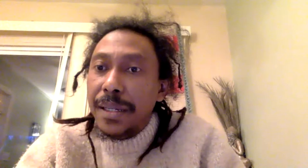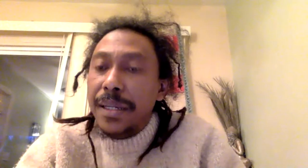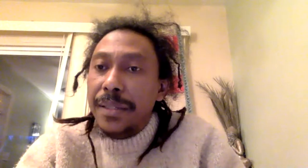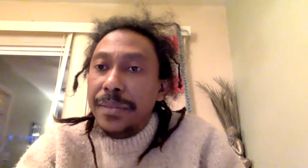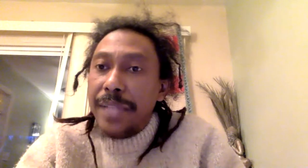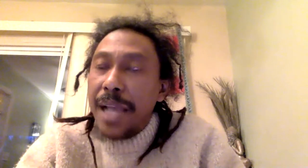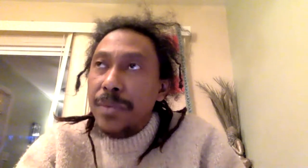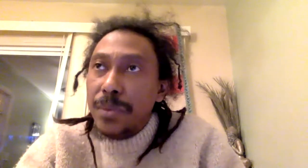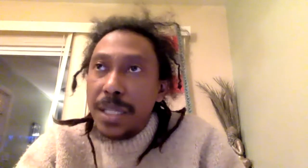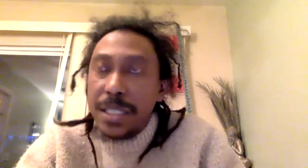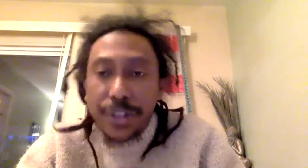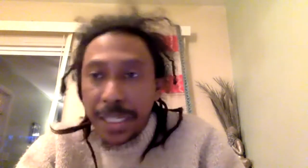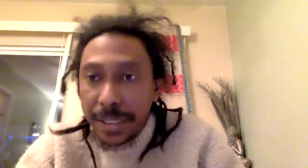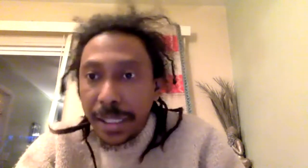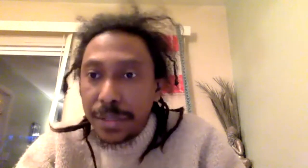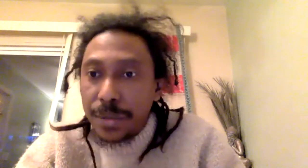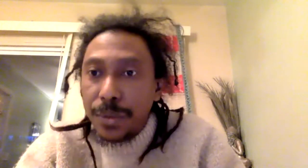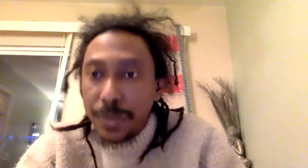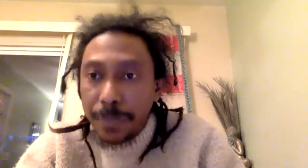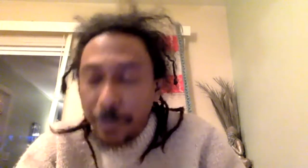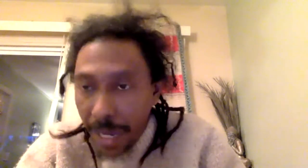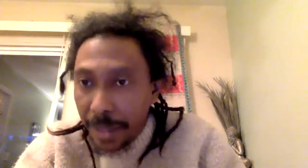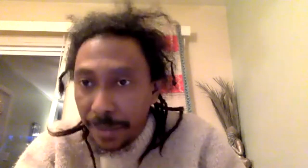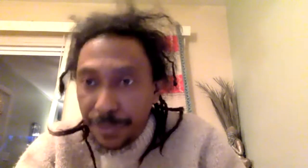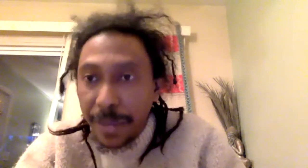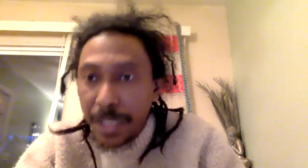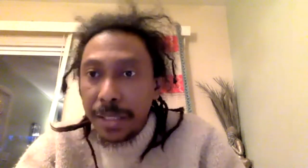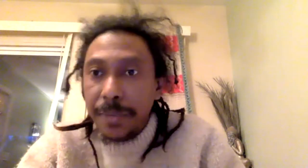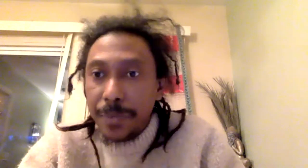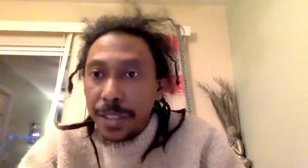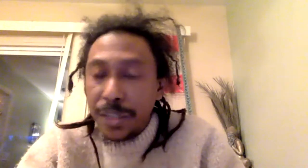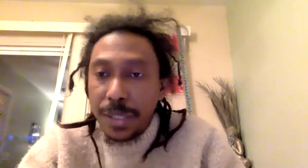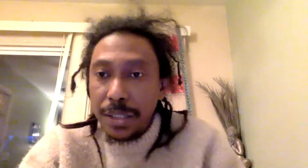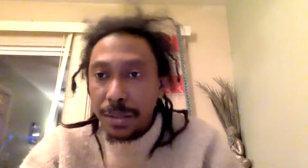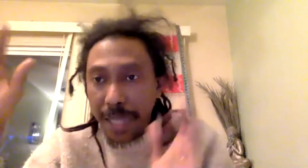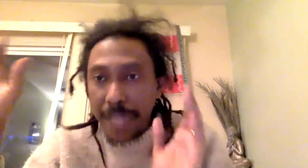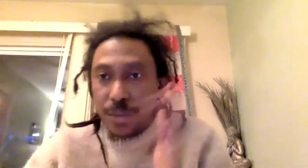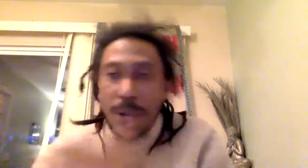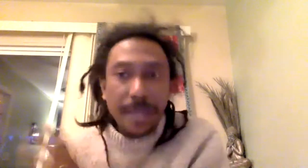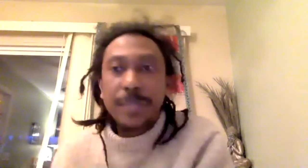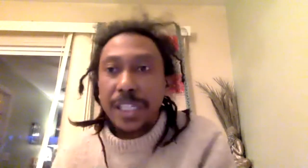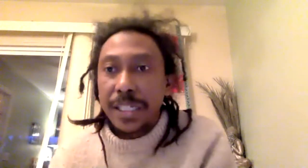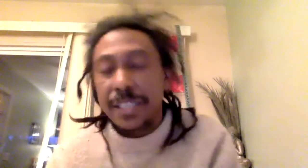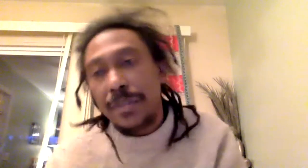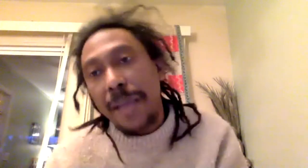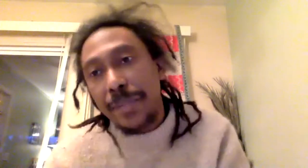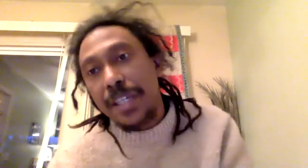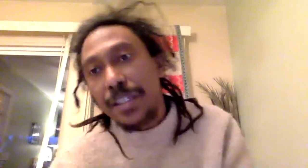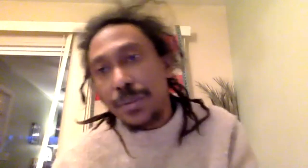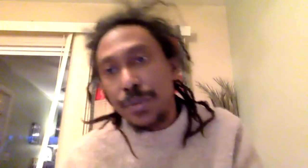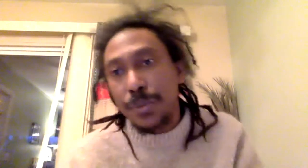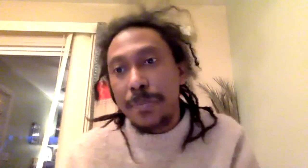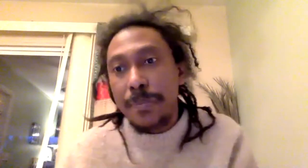2017, and that was related to my family situation. That's why I'm here. I'm